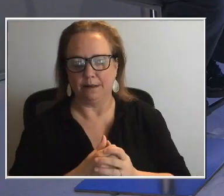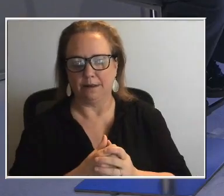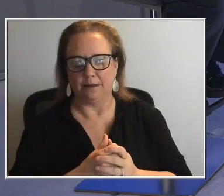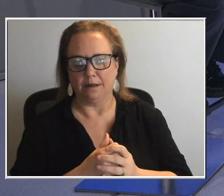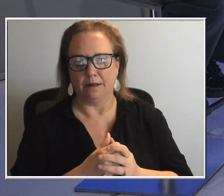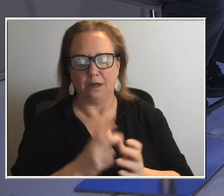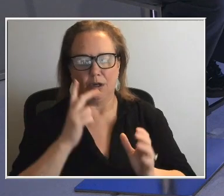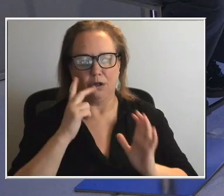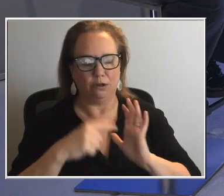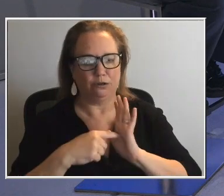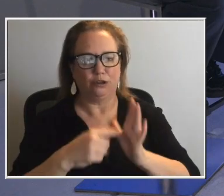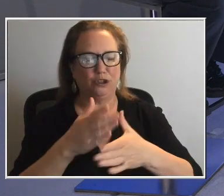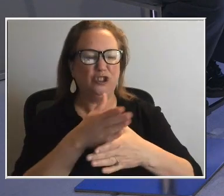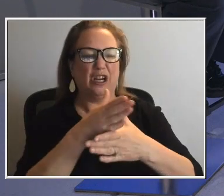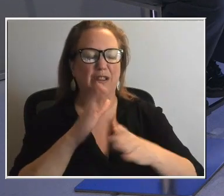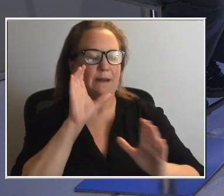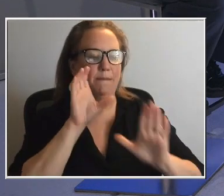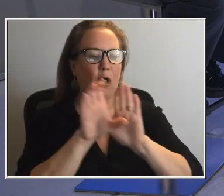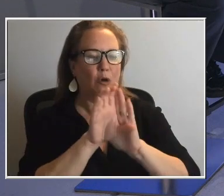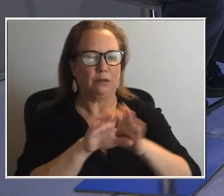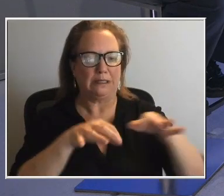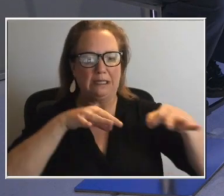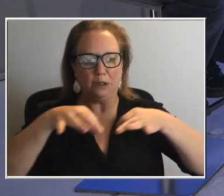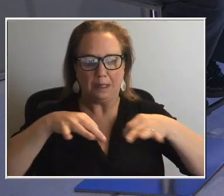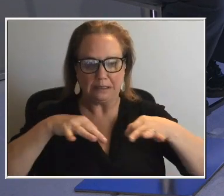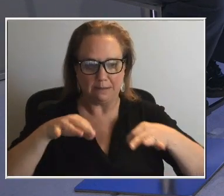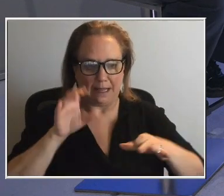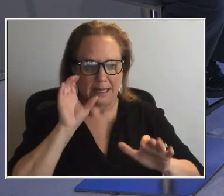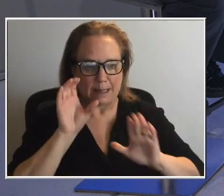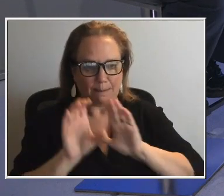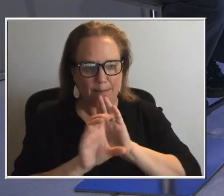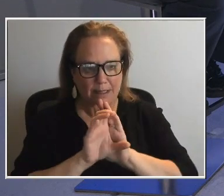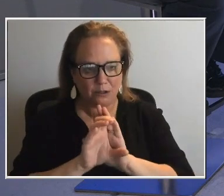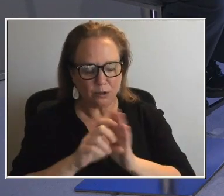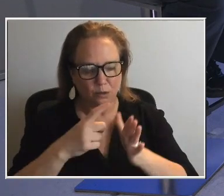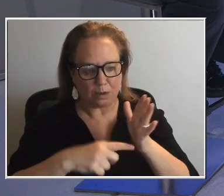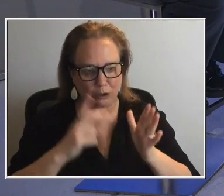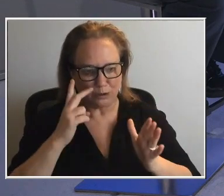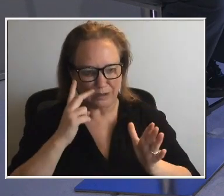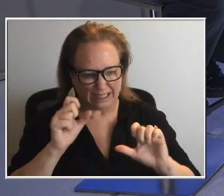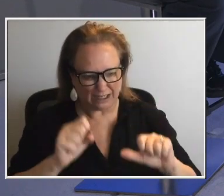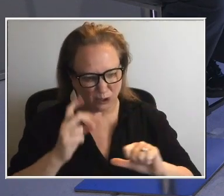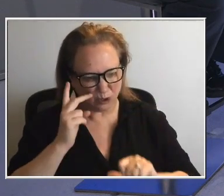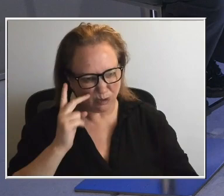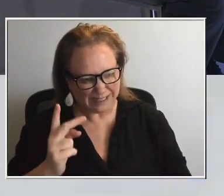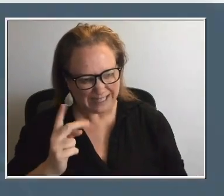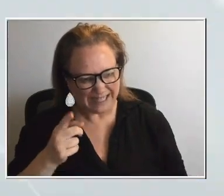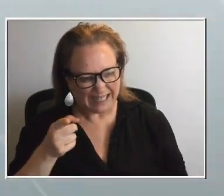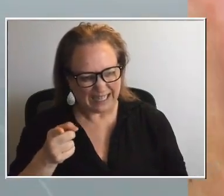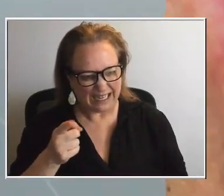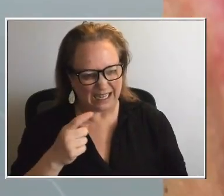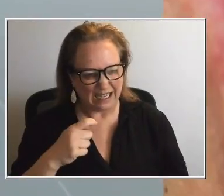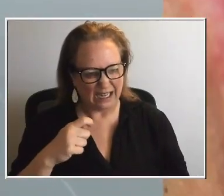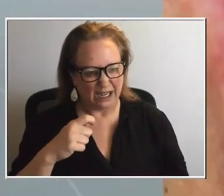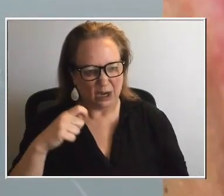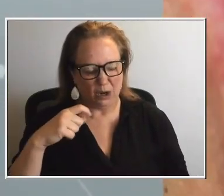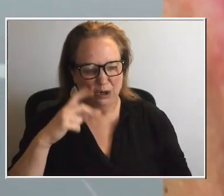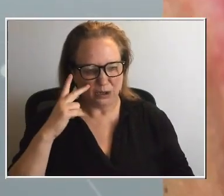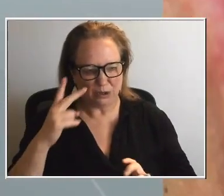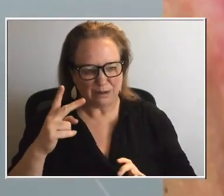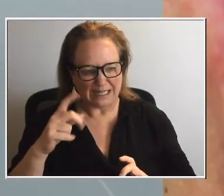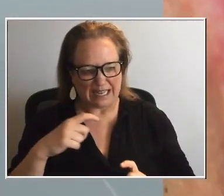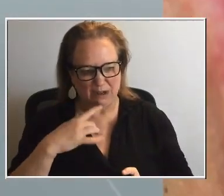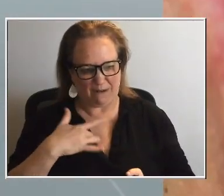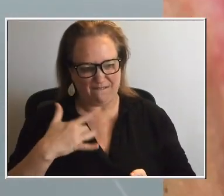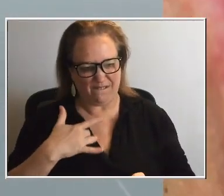to show those and kind of walk us through what you're seeing. Could you see it? When you looked after you saw it with the felt it with the toothbrush,